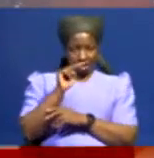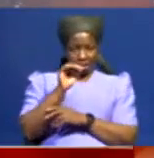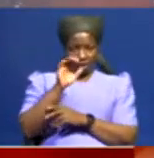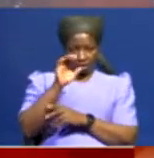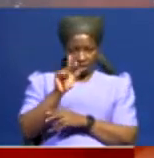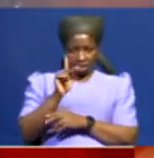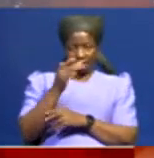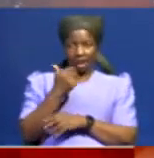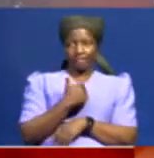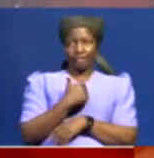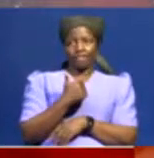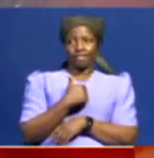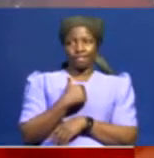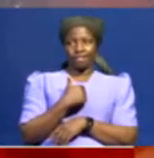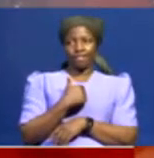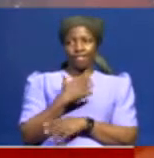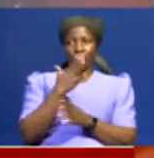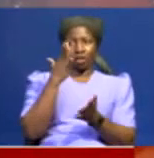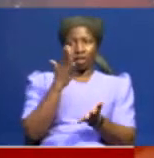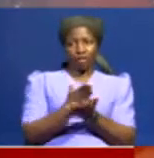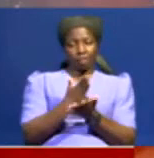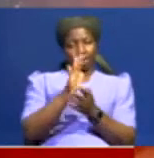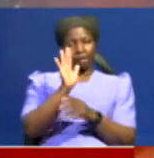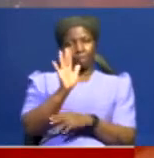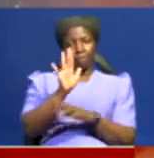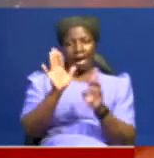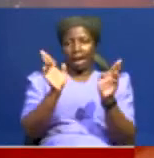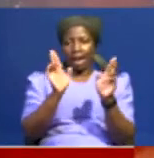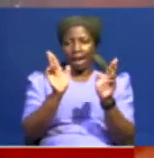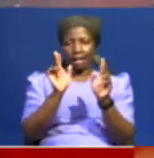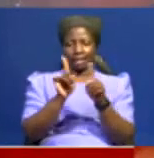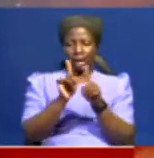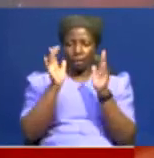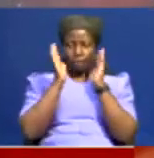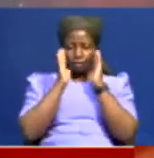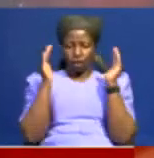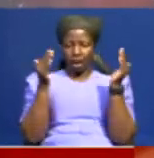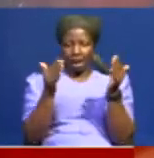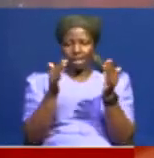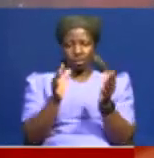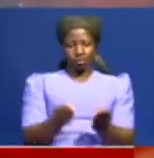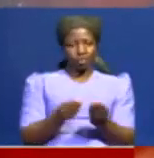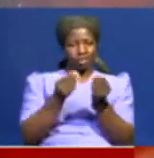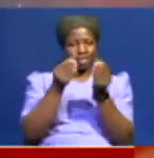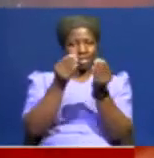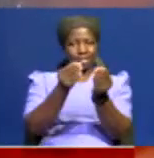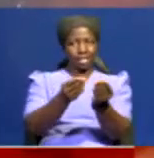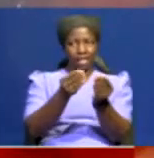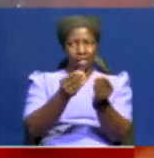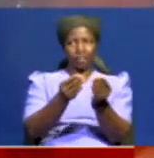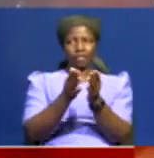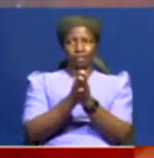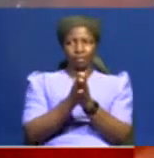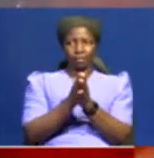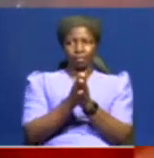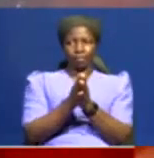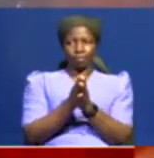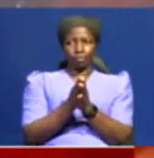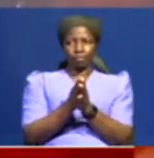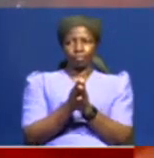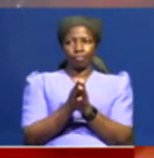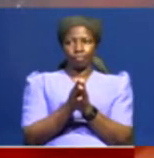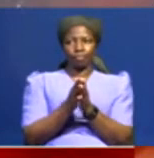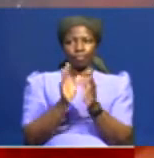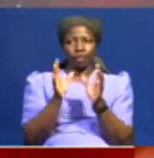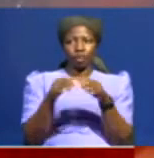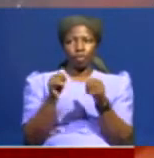has confirmed its readiness and commitment to deliver the Paris Olympic Games set to be held in France